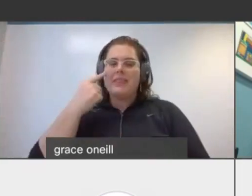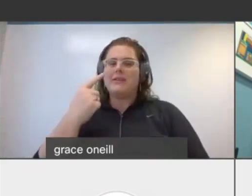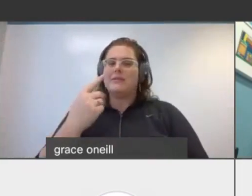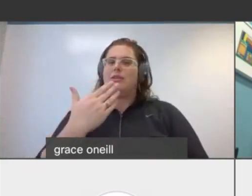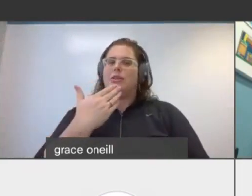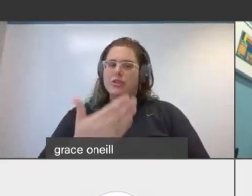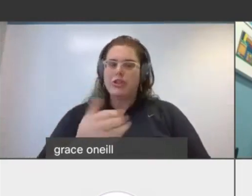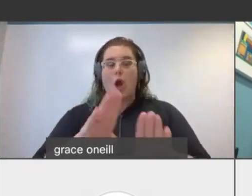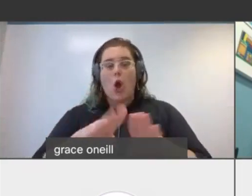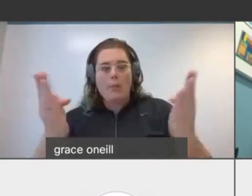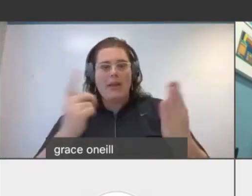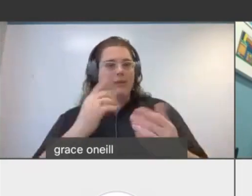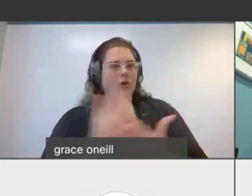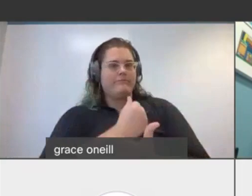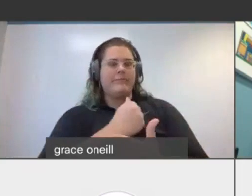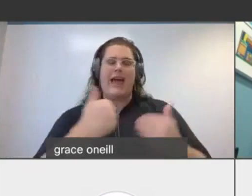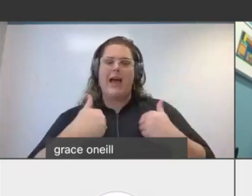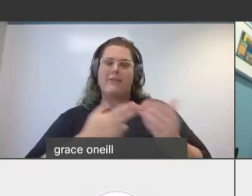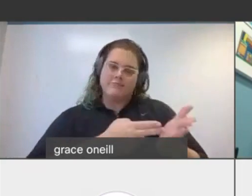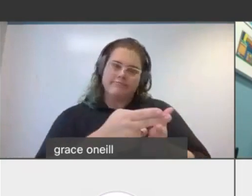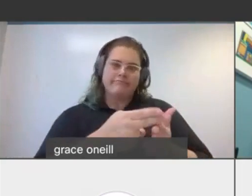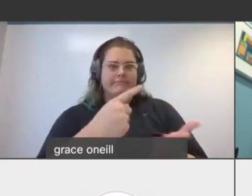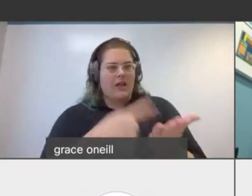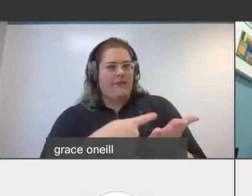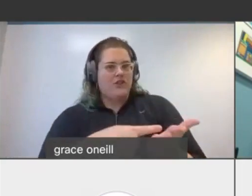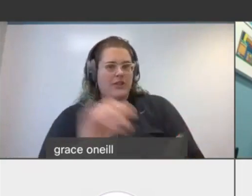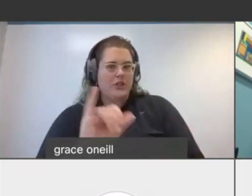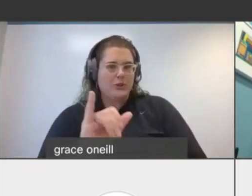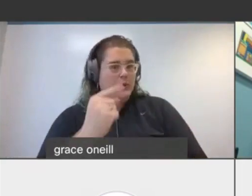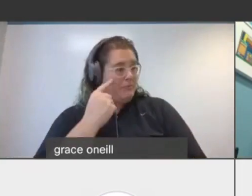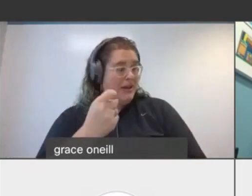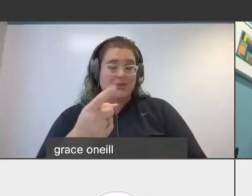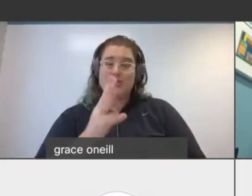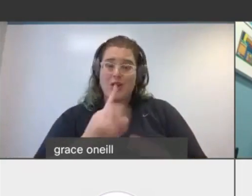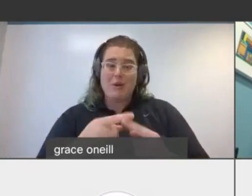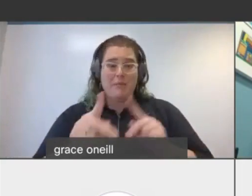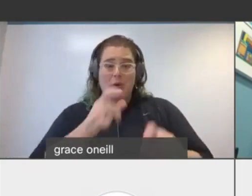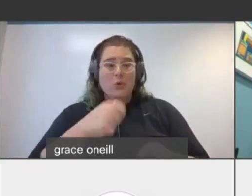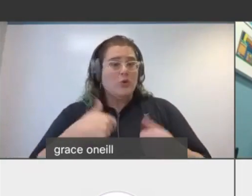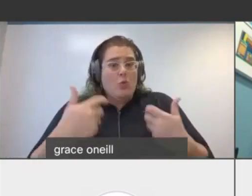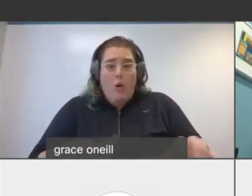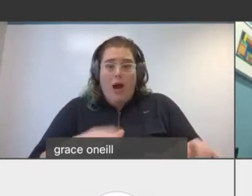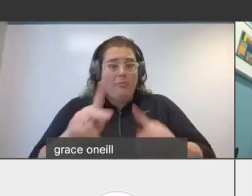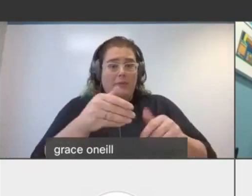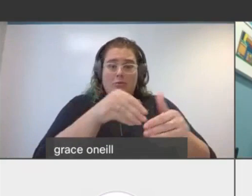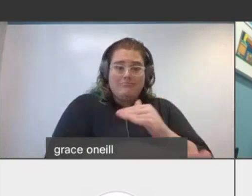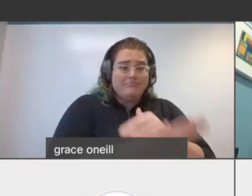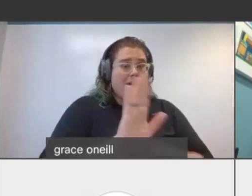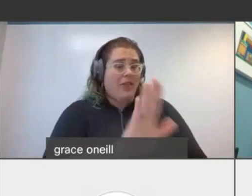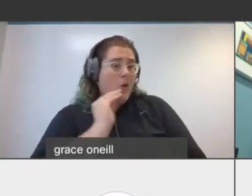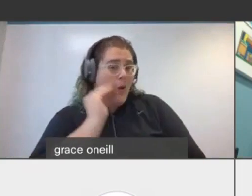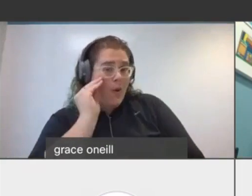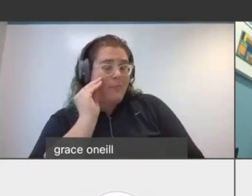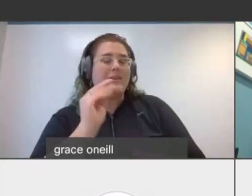a good conversation too. Because you're talking about people who don't want folks in their home, which suggests natural homes